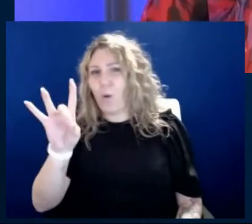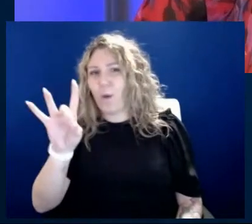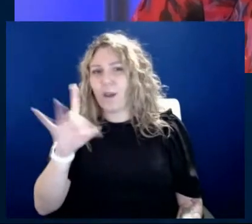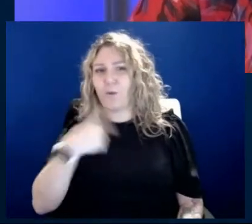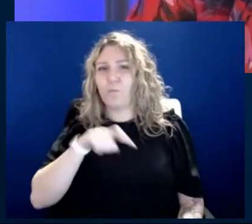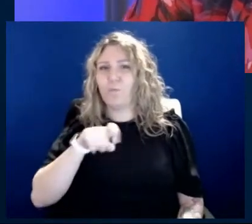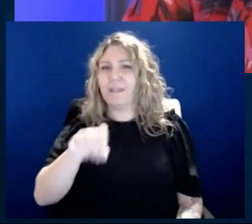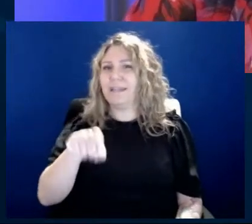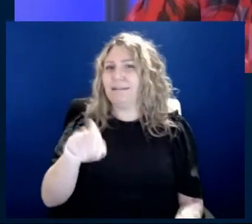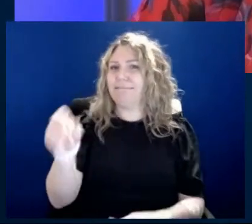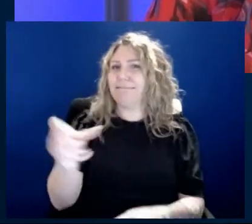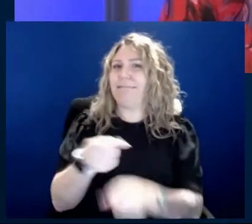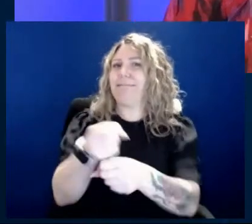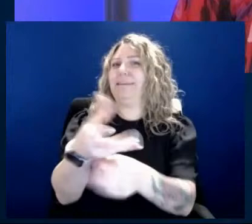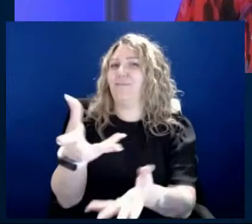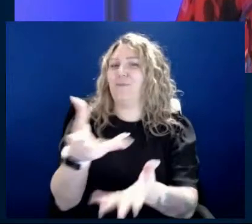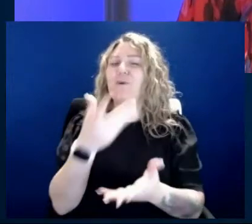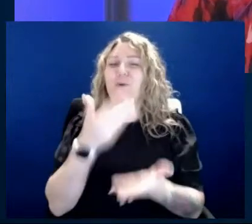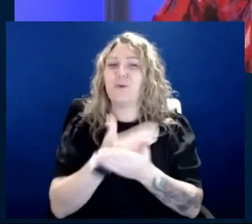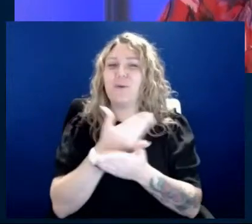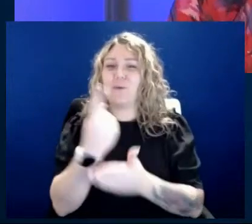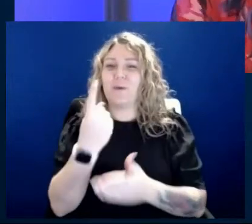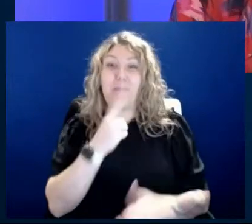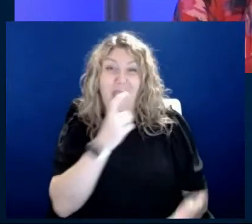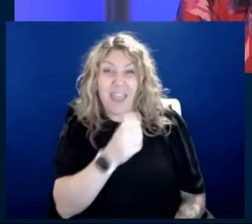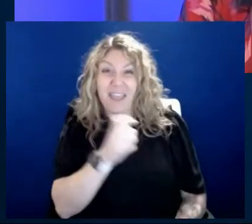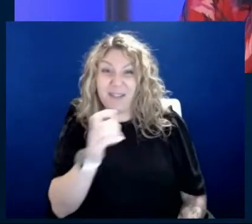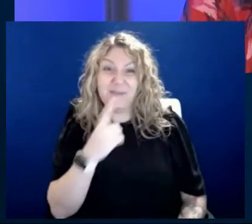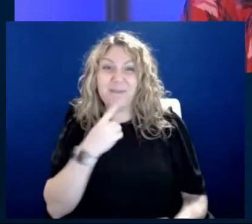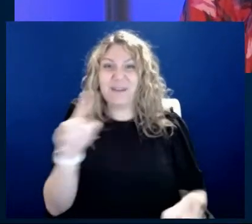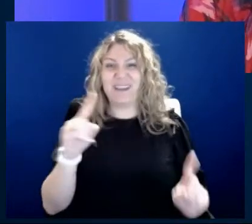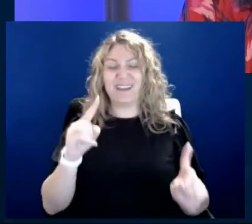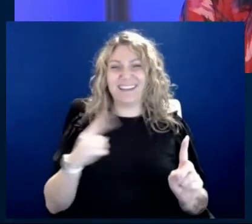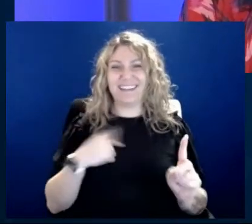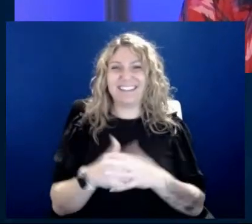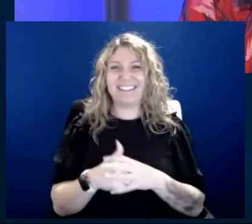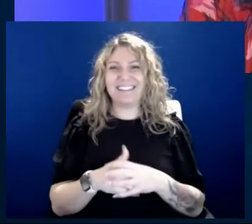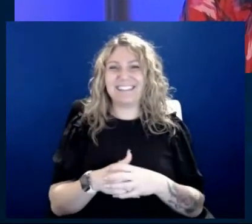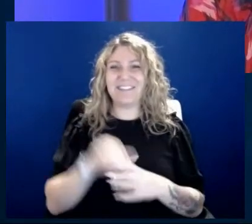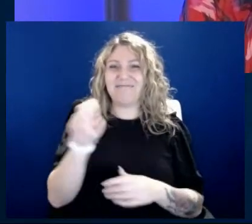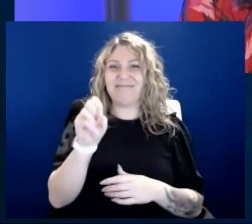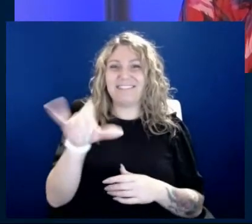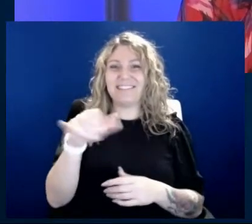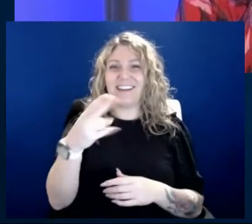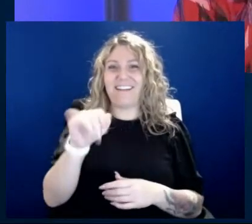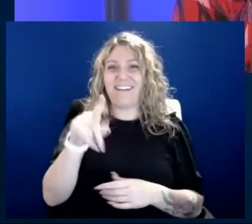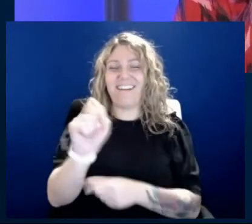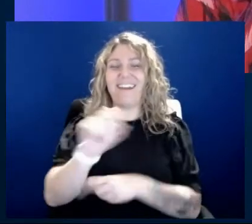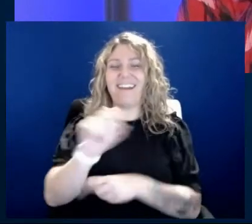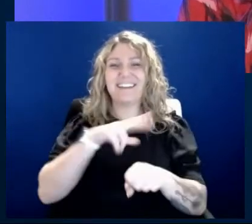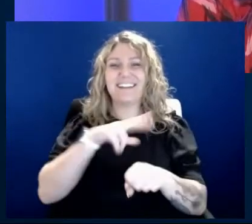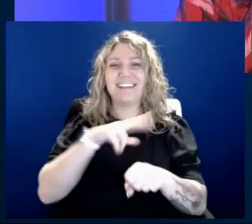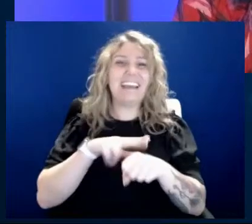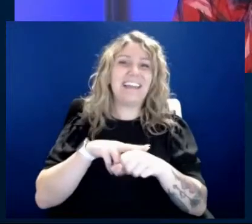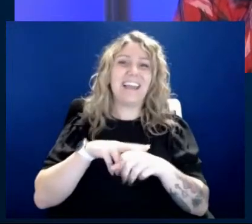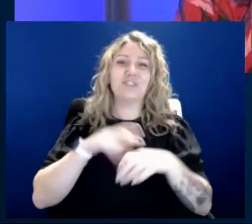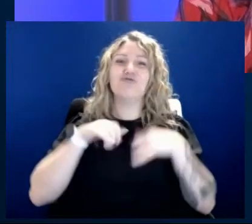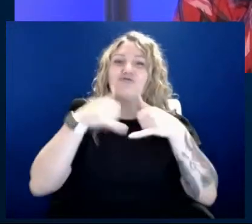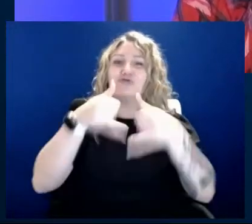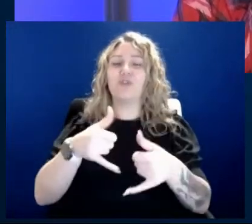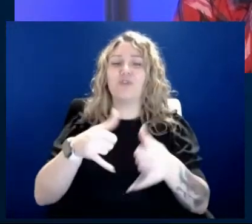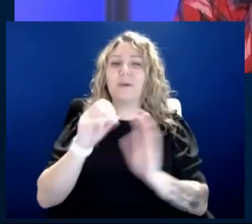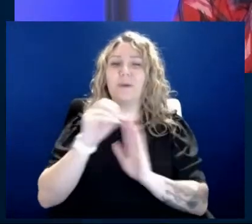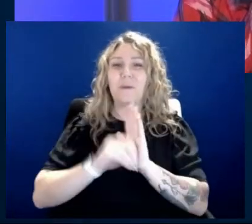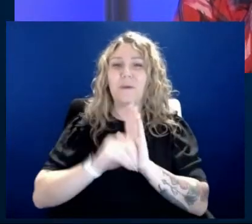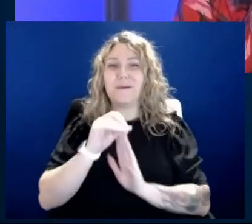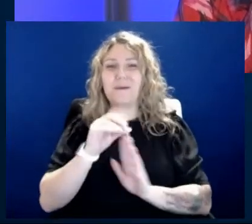one coming. That one just will not do anymore. No. All right. Well, as the Jayhawks got their much-deserved national title trophy in New Orleans, this was the scene in Mass